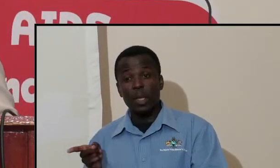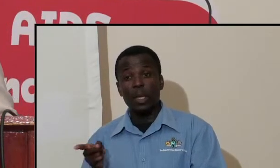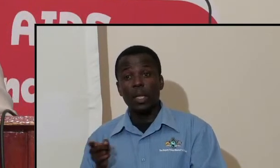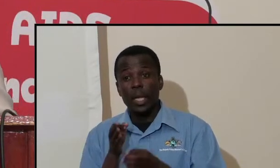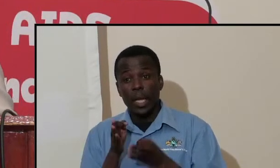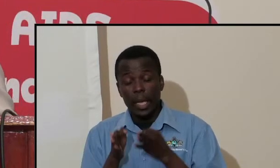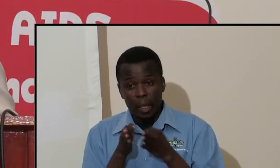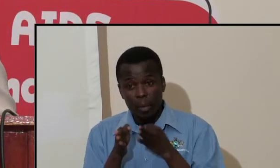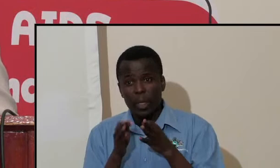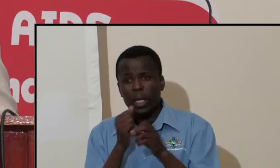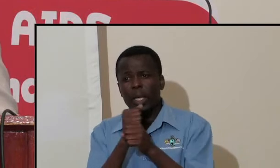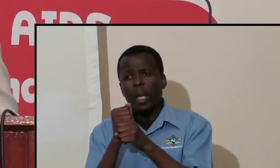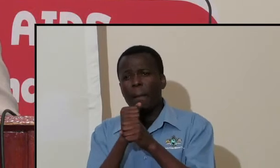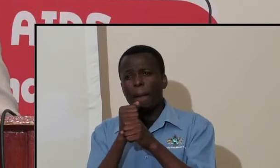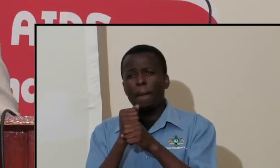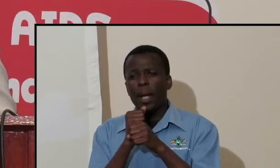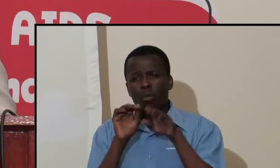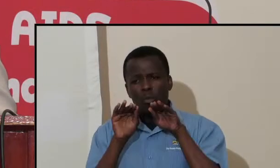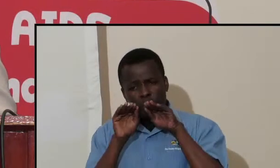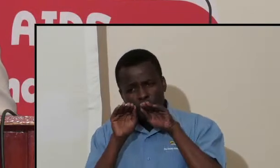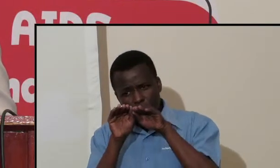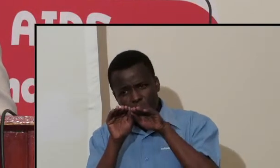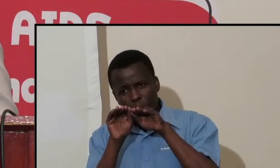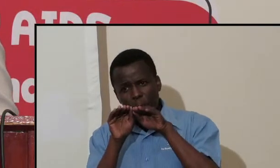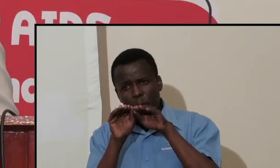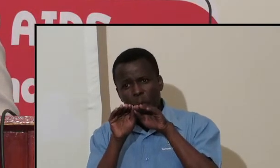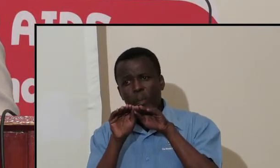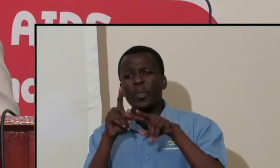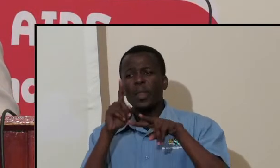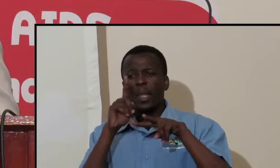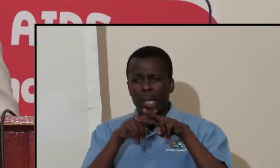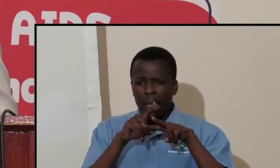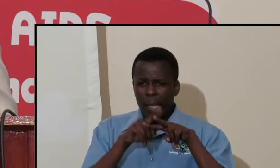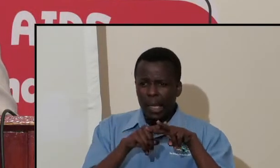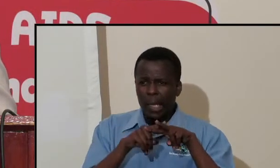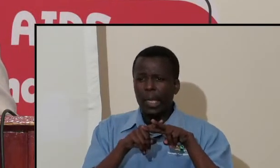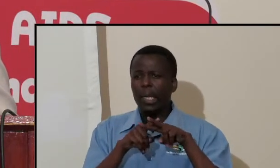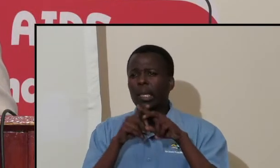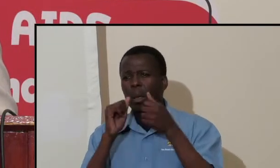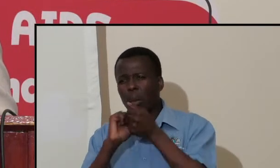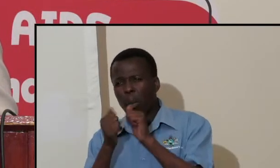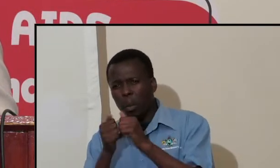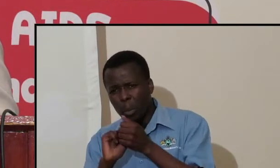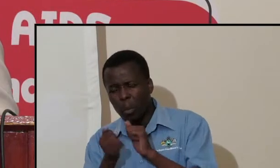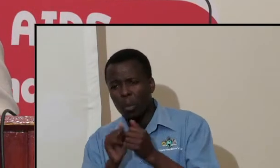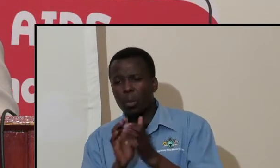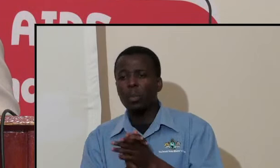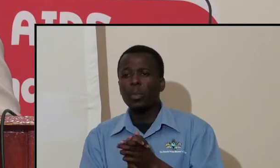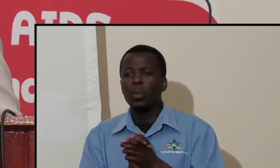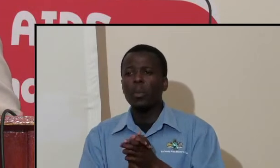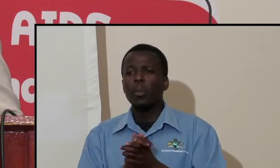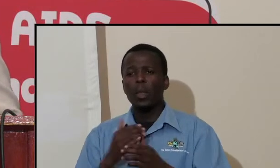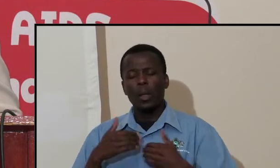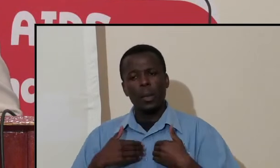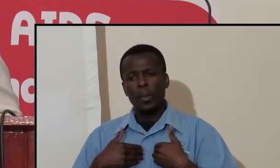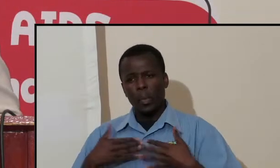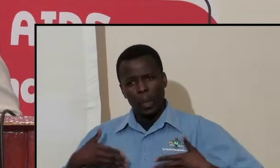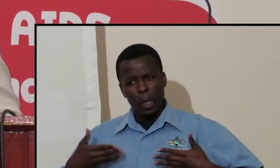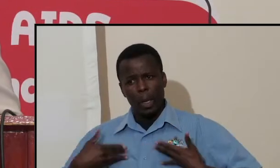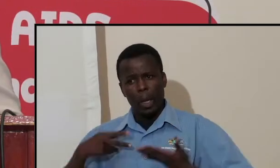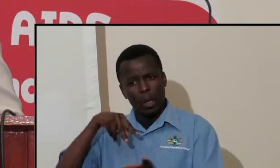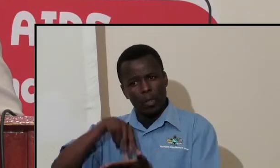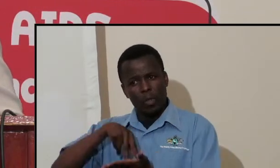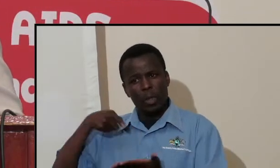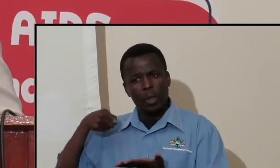End Pandemics. It is my singular honor and privilege to stand before you to share the